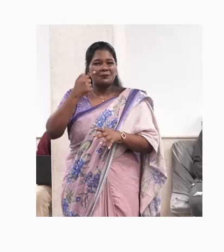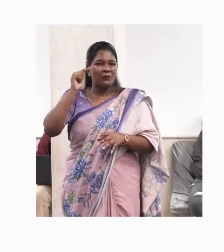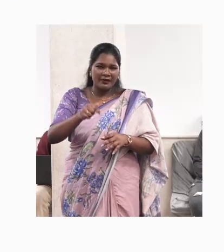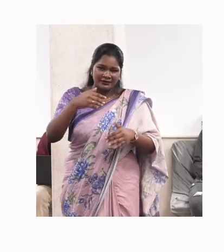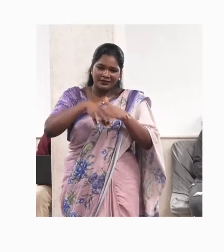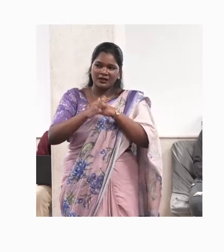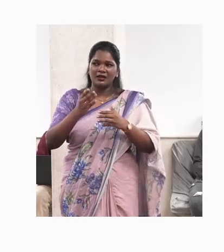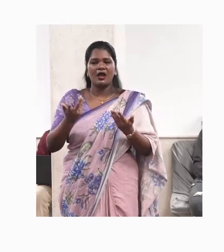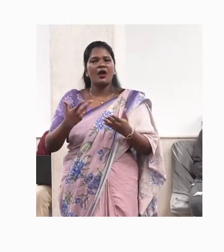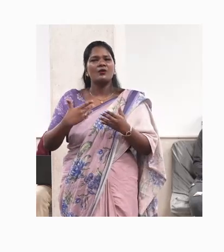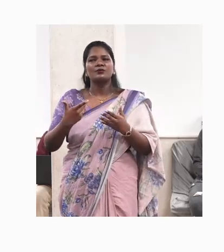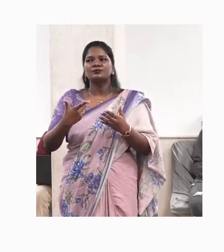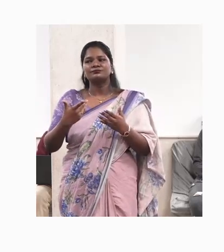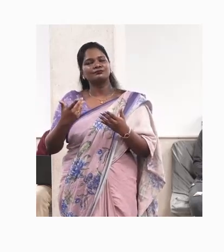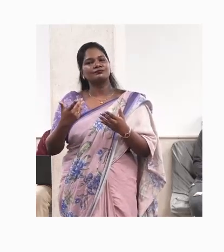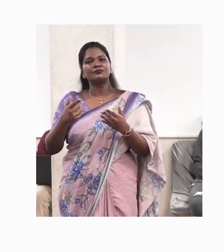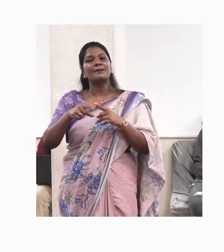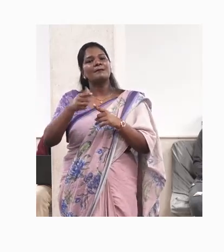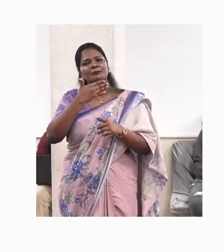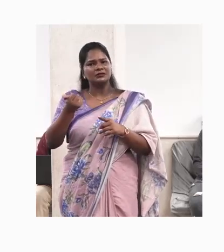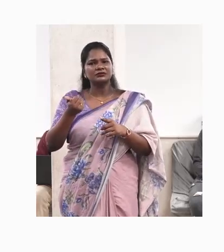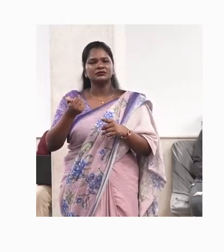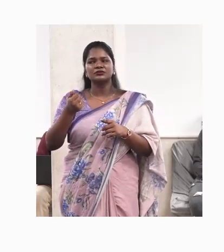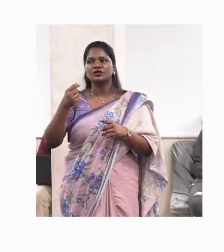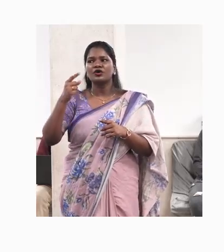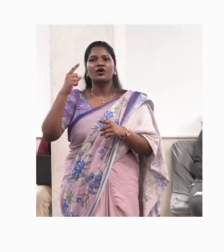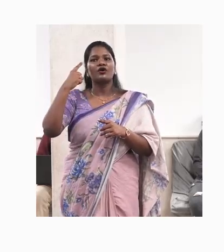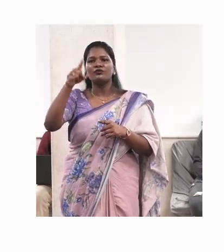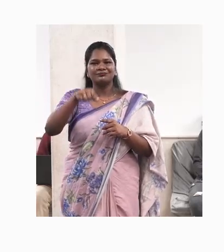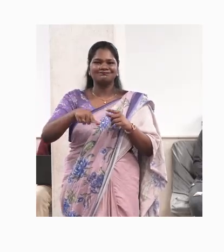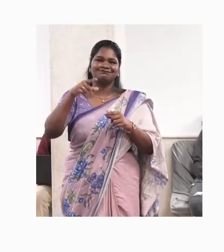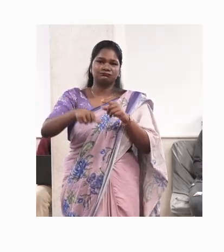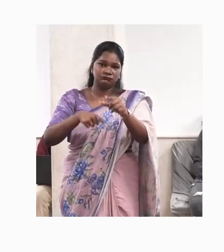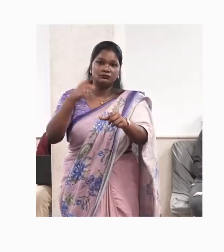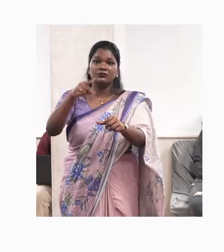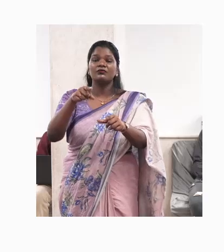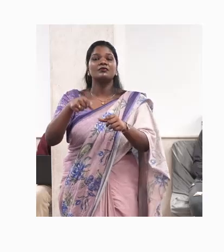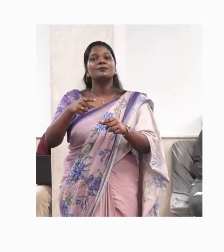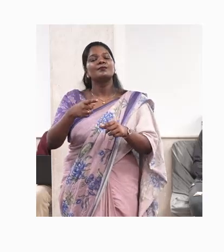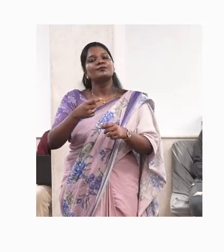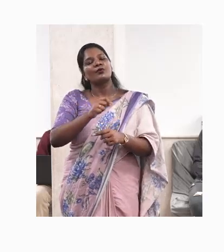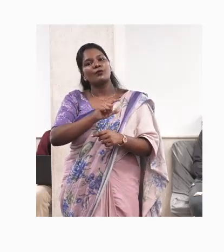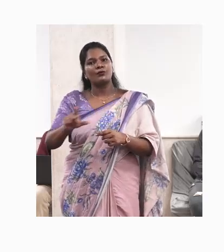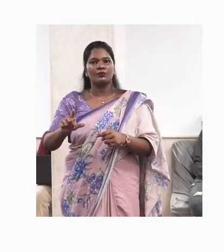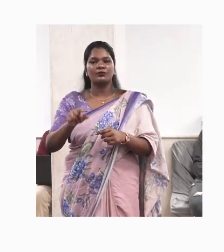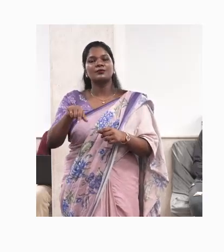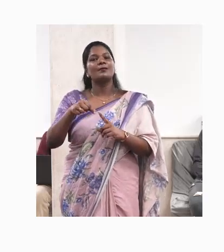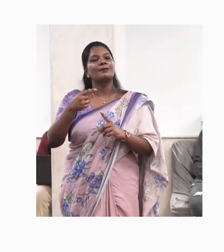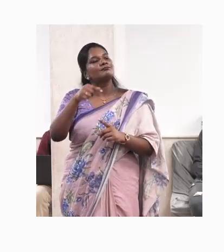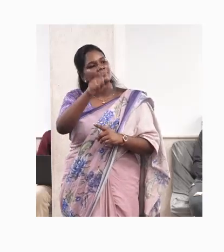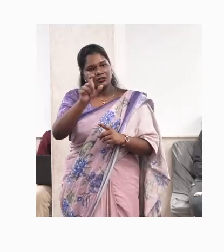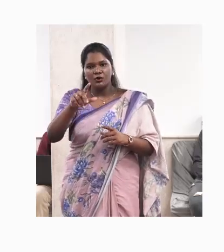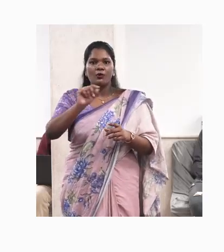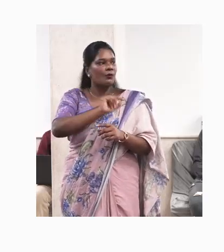point. And it was the best foot put forward by every individual or